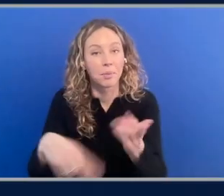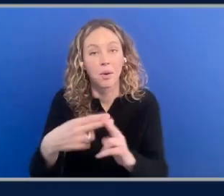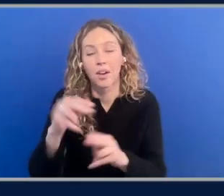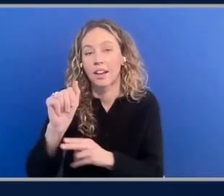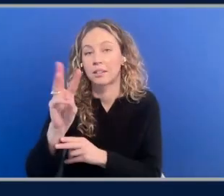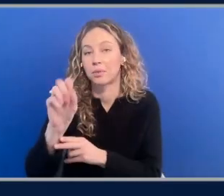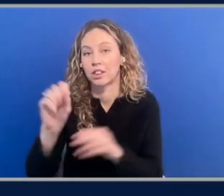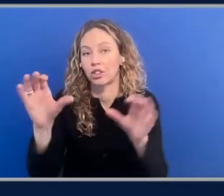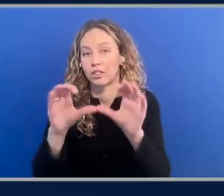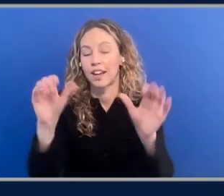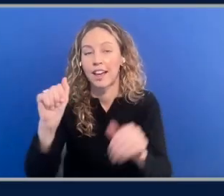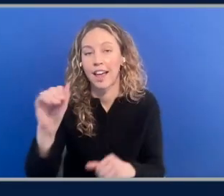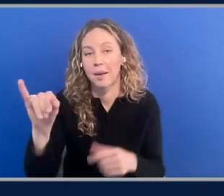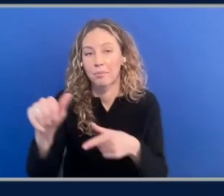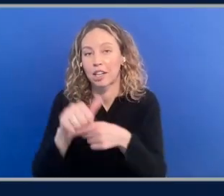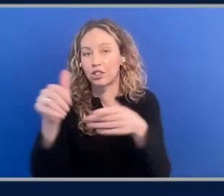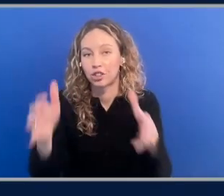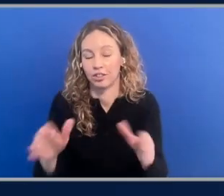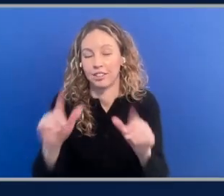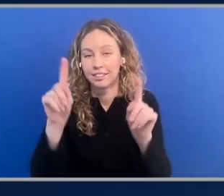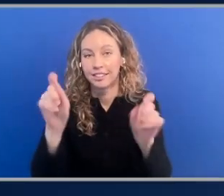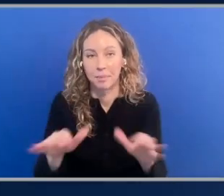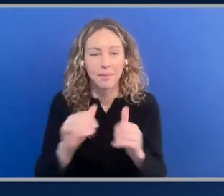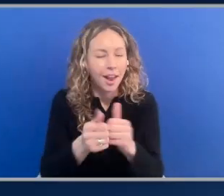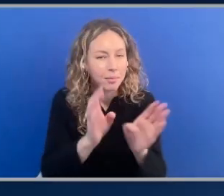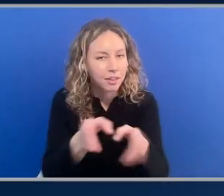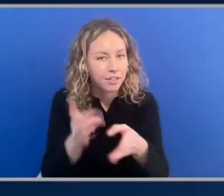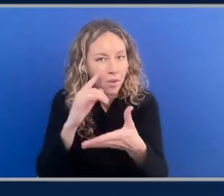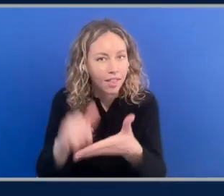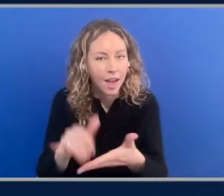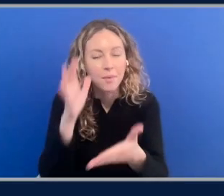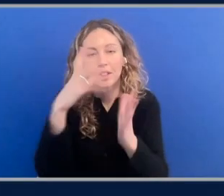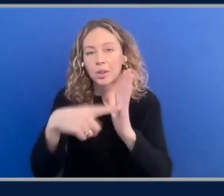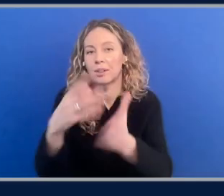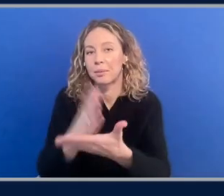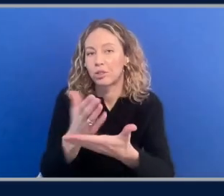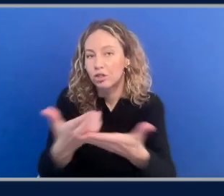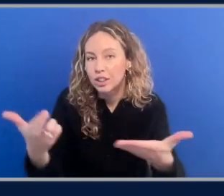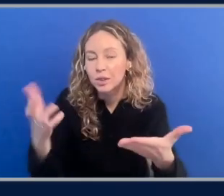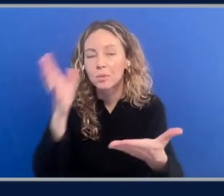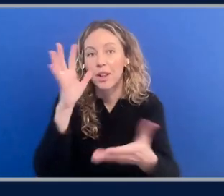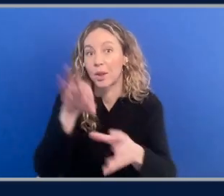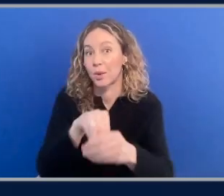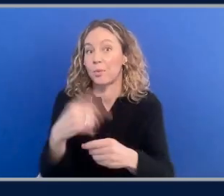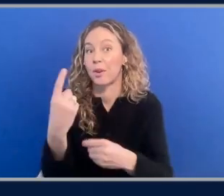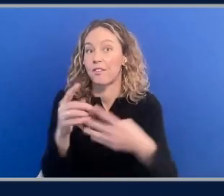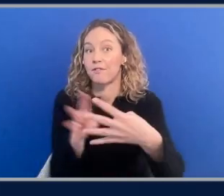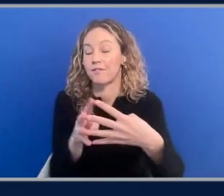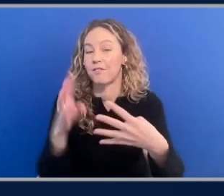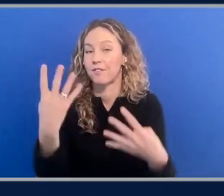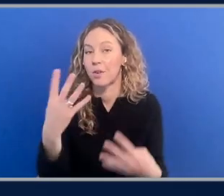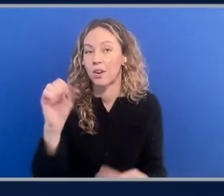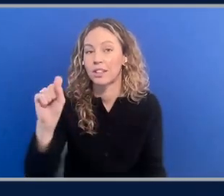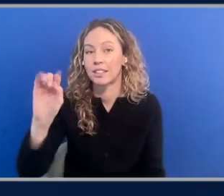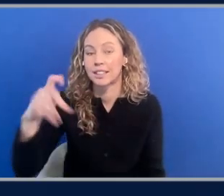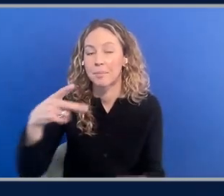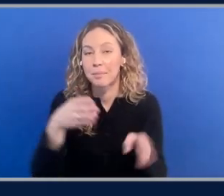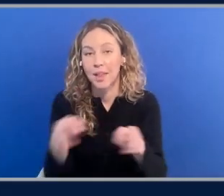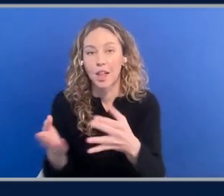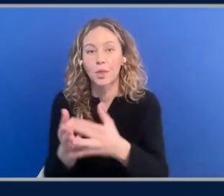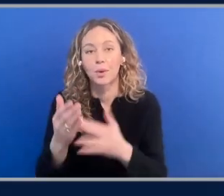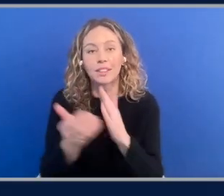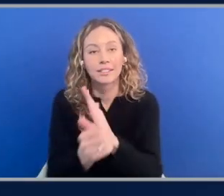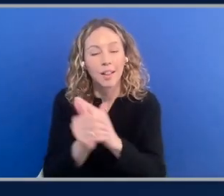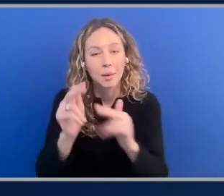Certified AI Practitioner exam, how to prepare for that. We're going to show you some resources, including a 4-step plan through Skill Builder, the